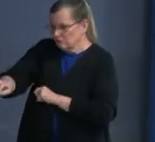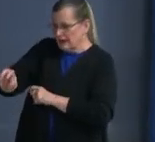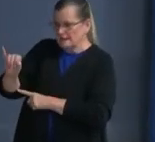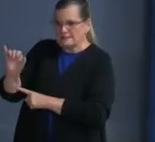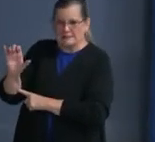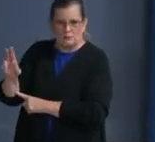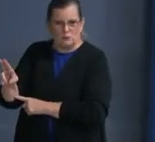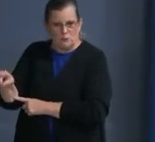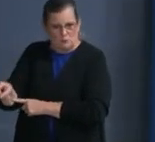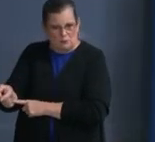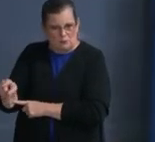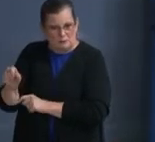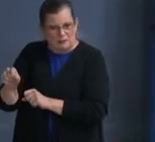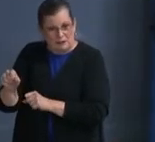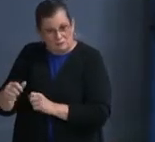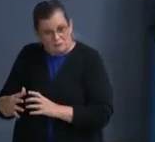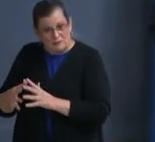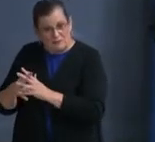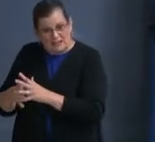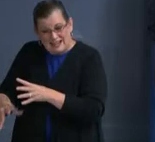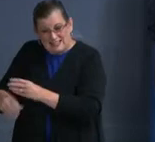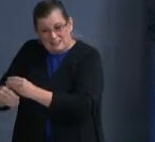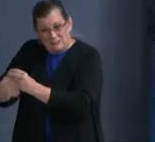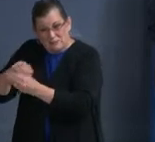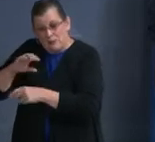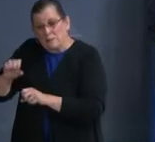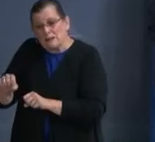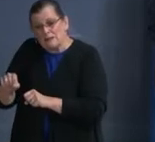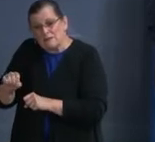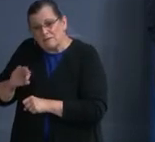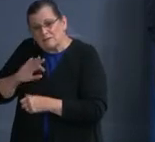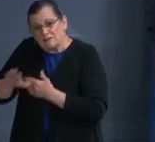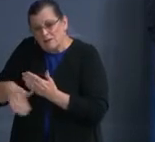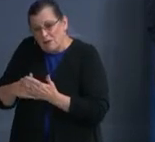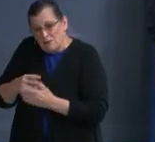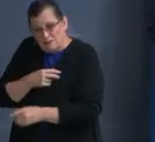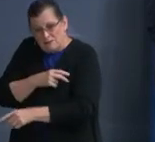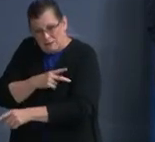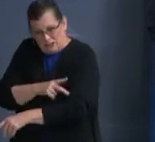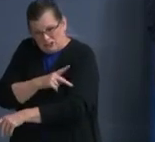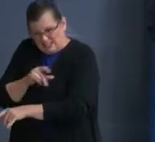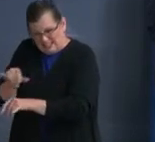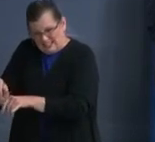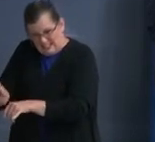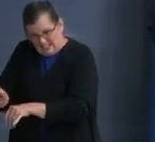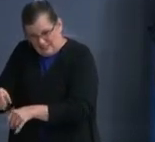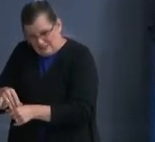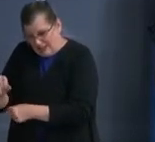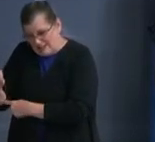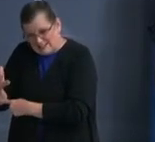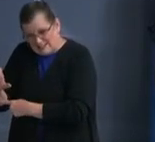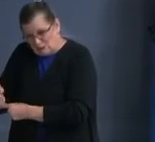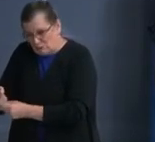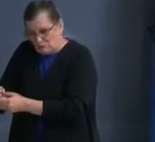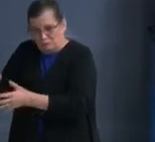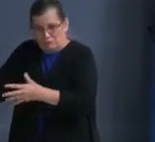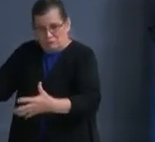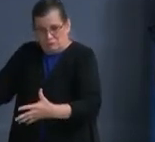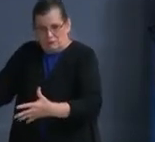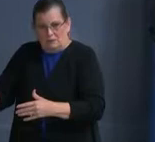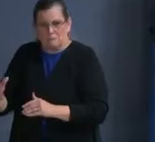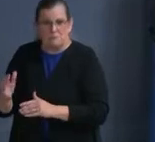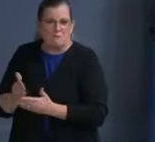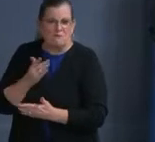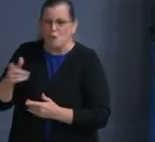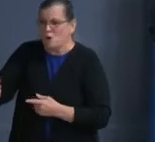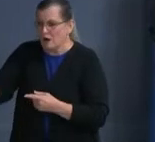additional capacity within our existing hospital infrastructure for ICU and general admissions before we move out